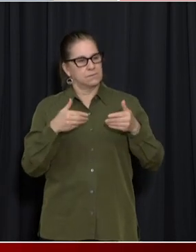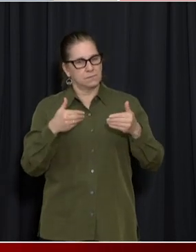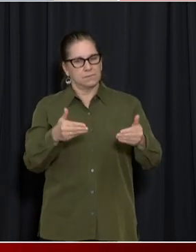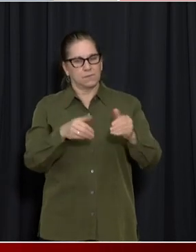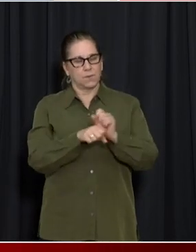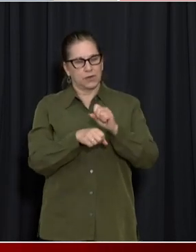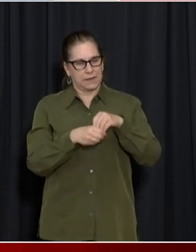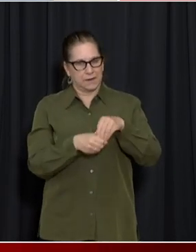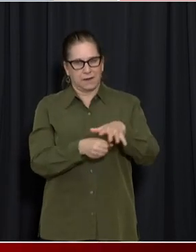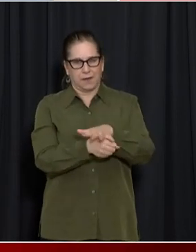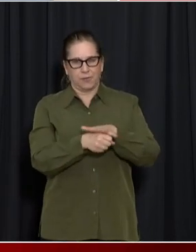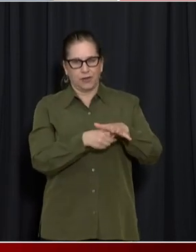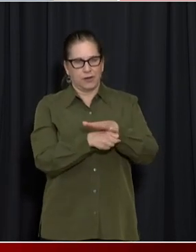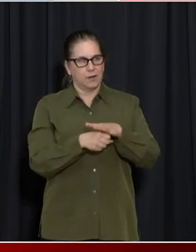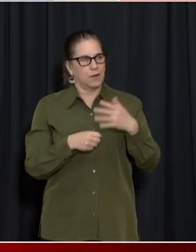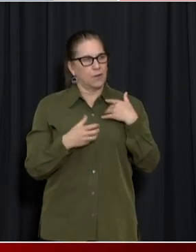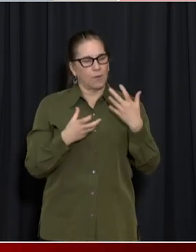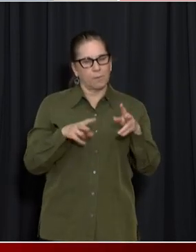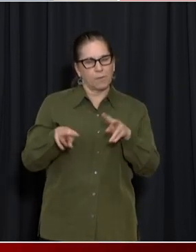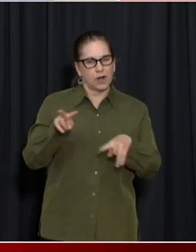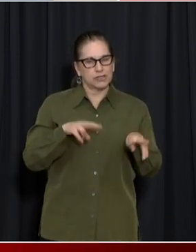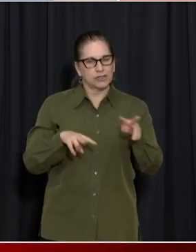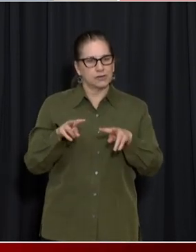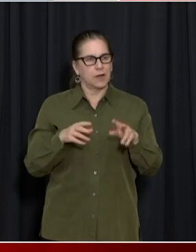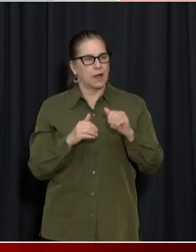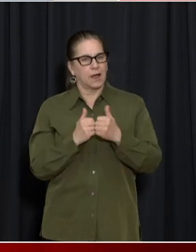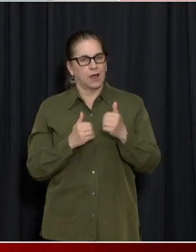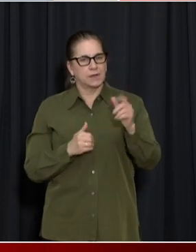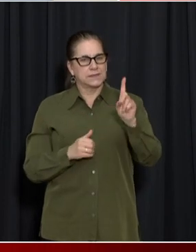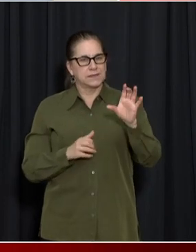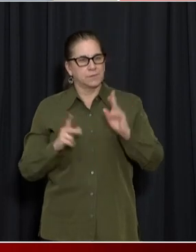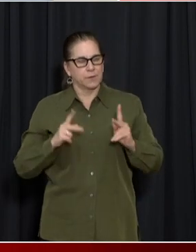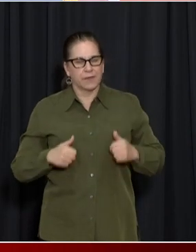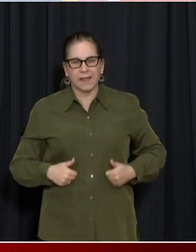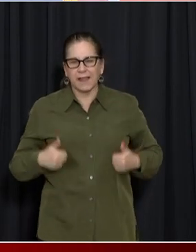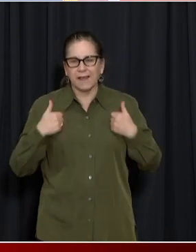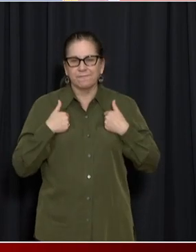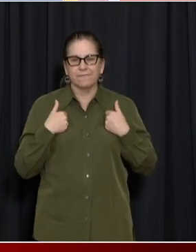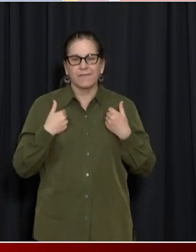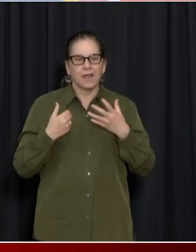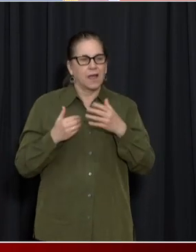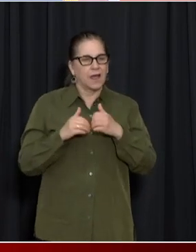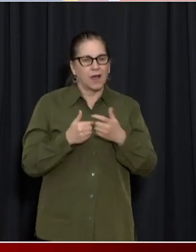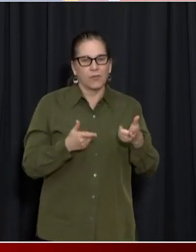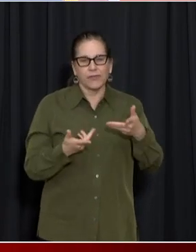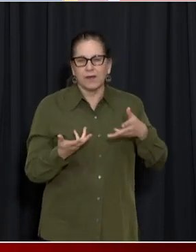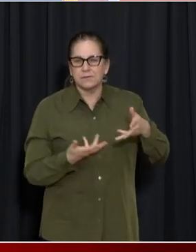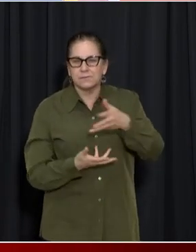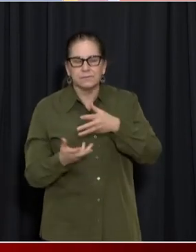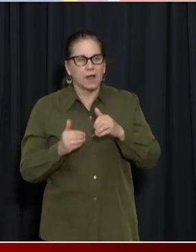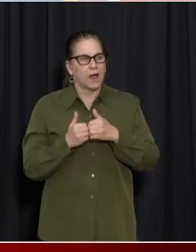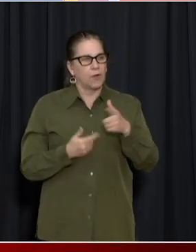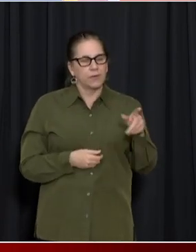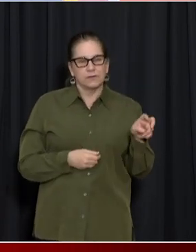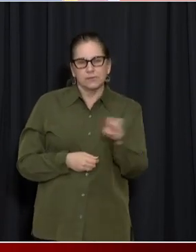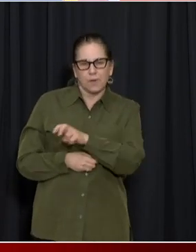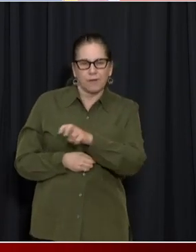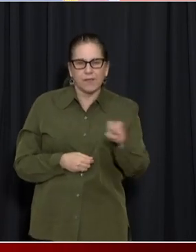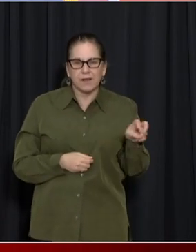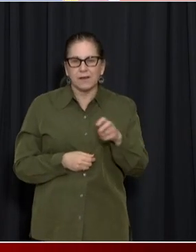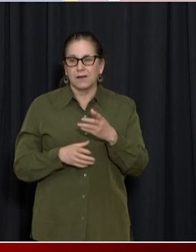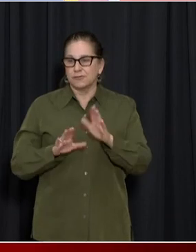of DC life to account for the critical interactions across areas like transportation, childcare, and